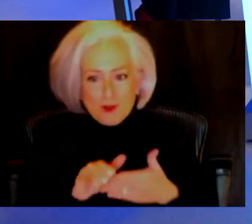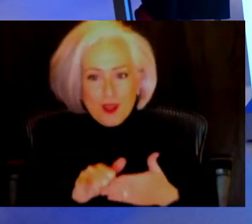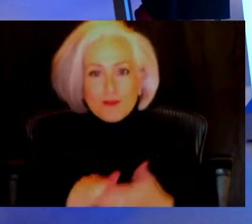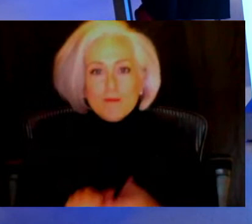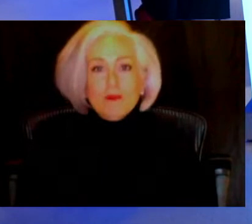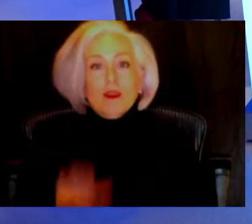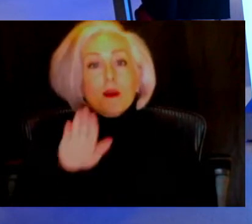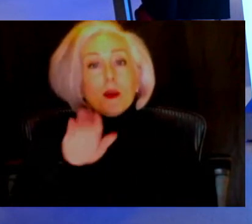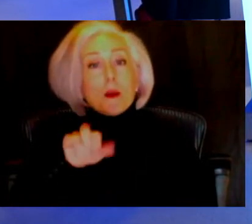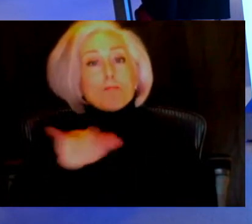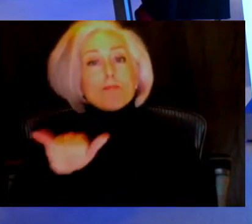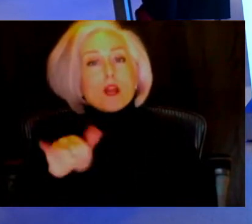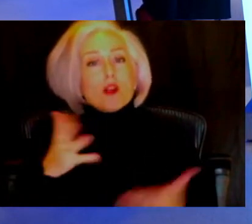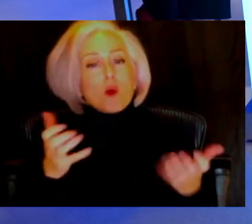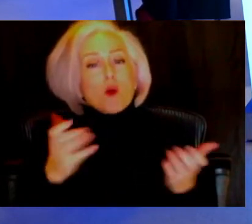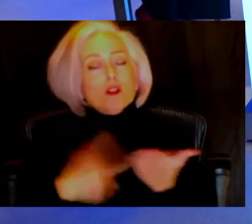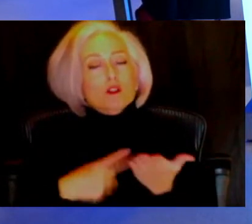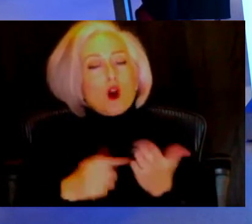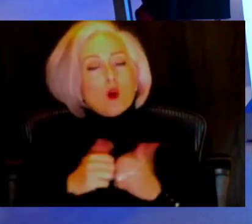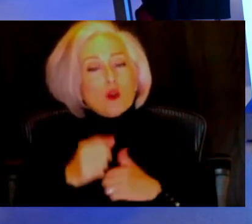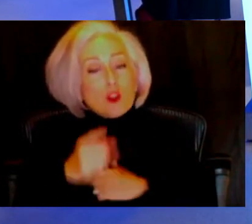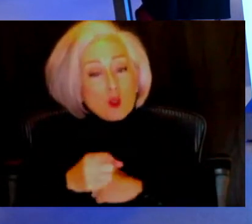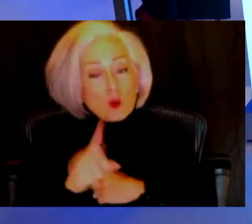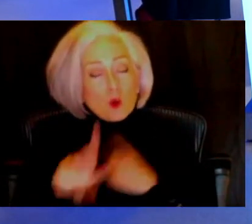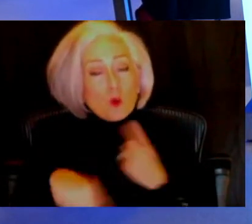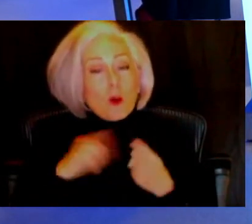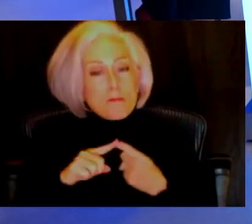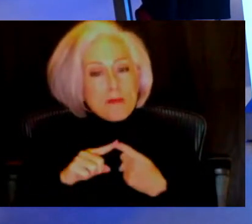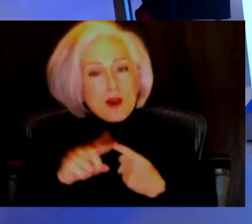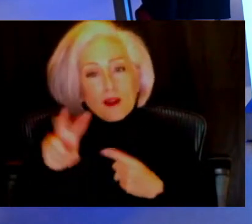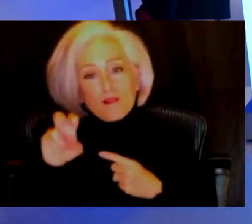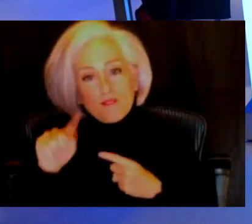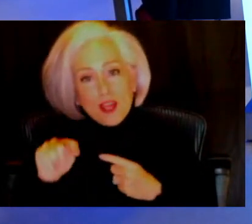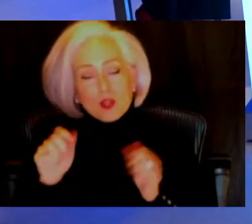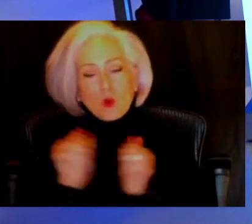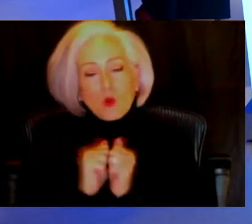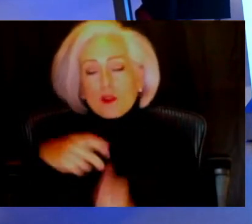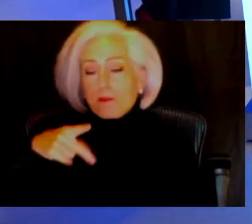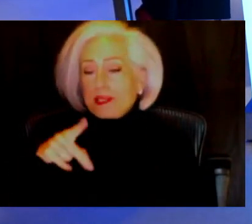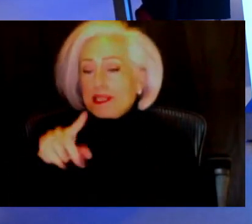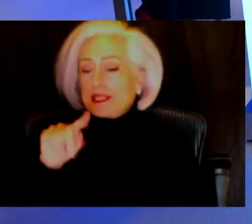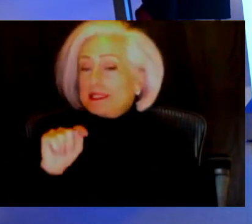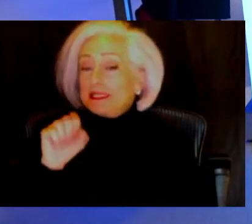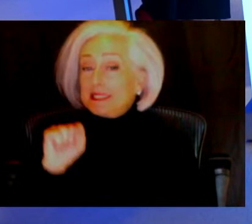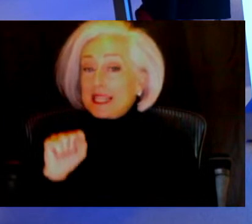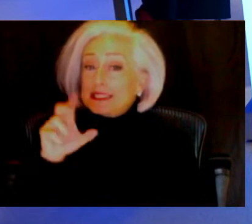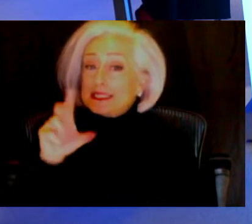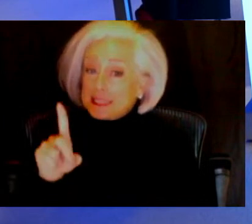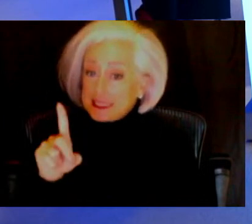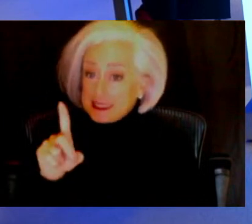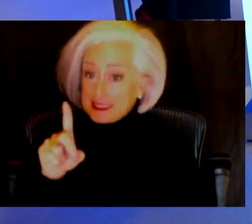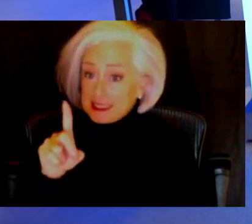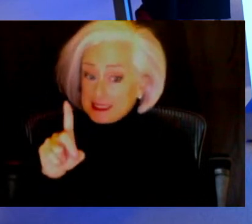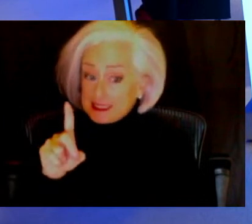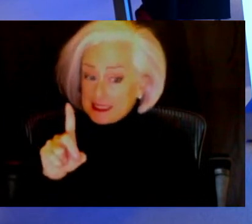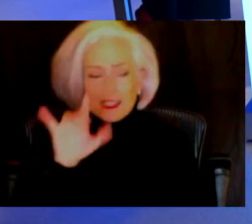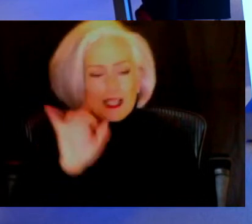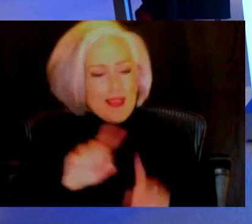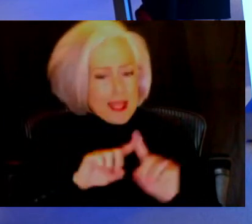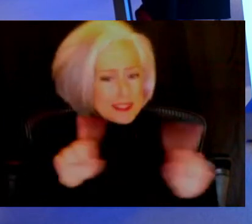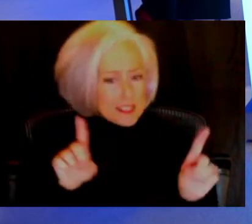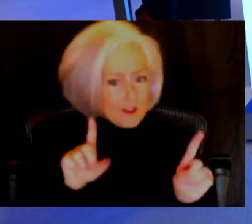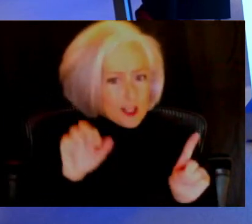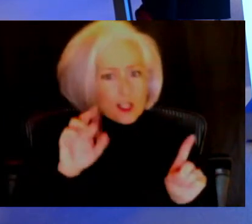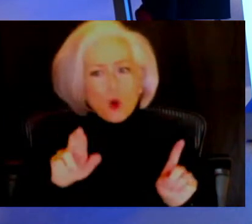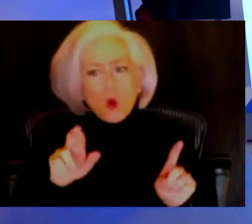you just about veterans with PTSD. Is it does it differ, or was it similar with non-military